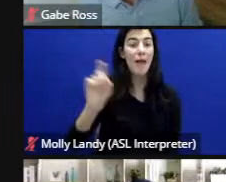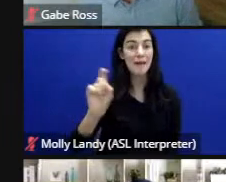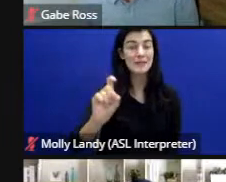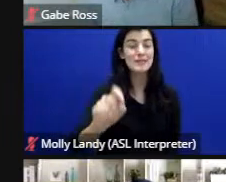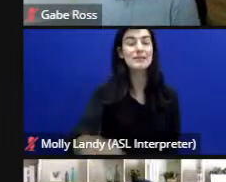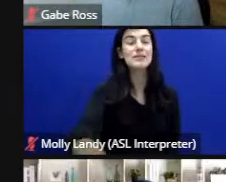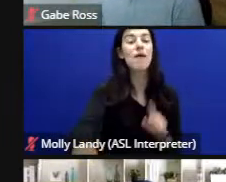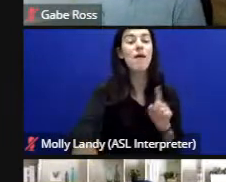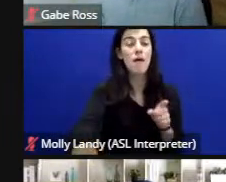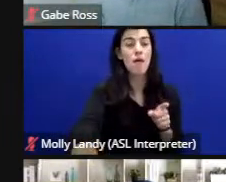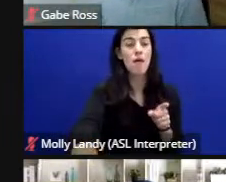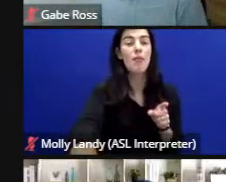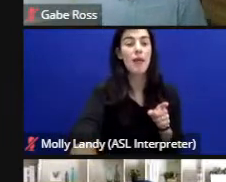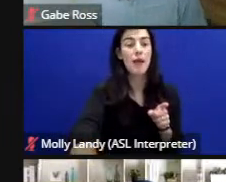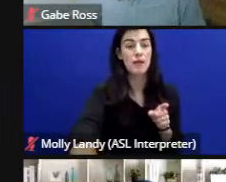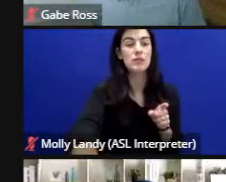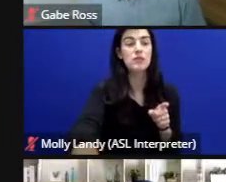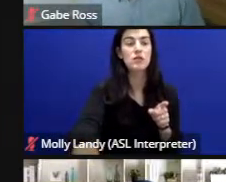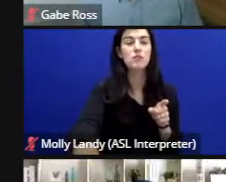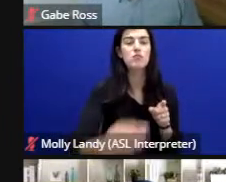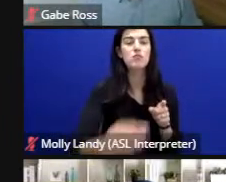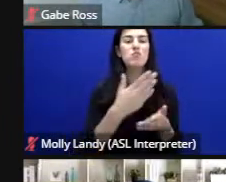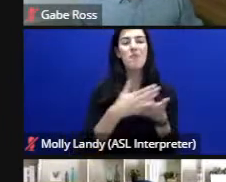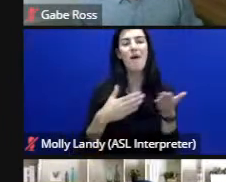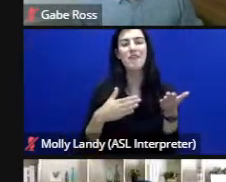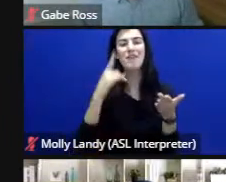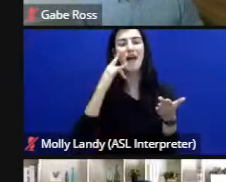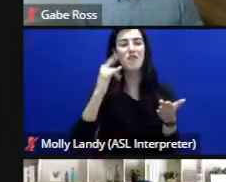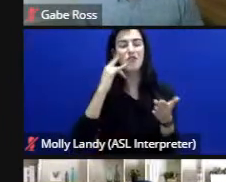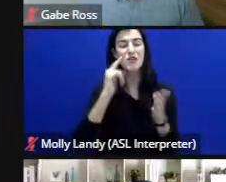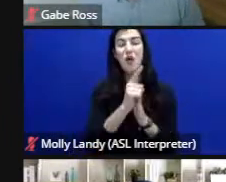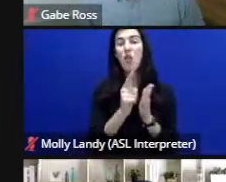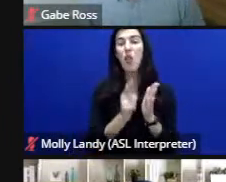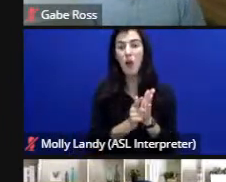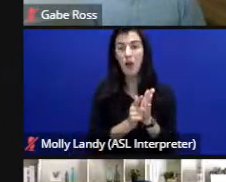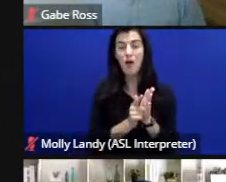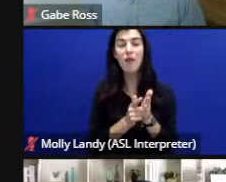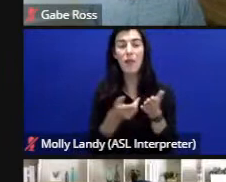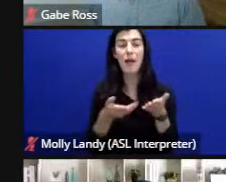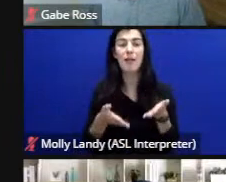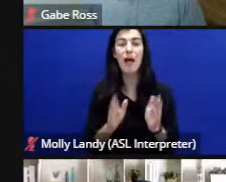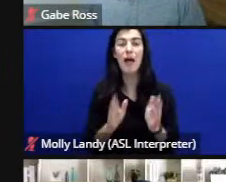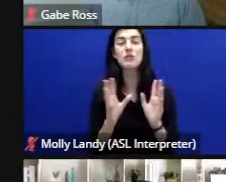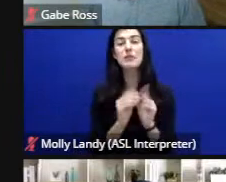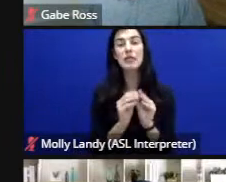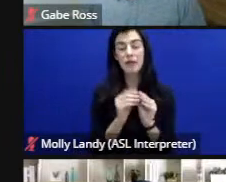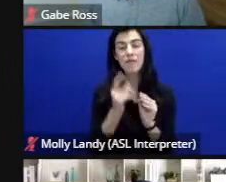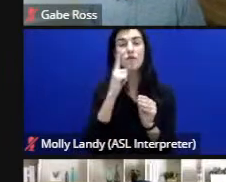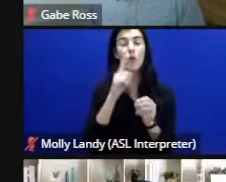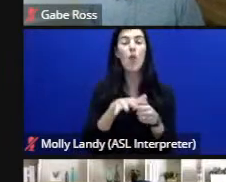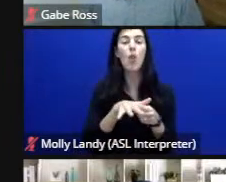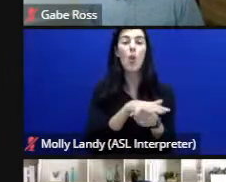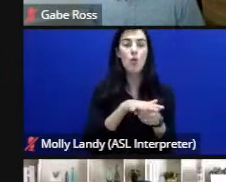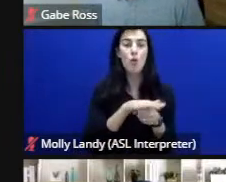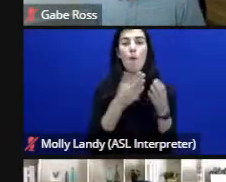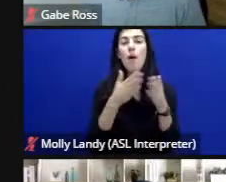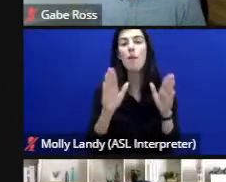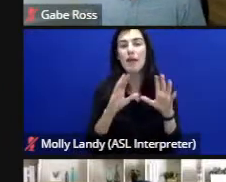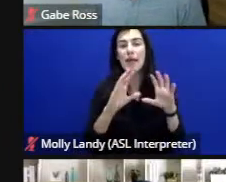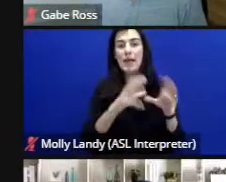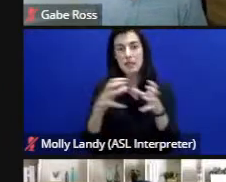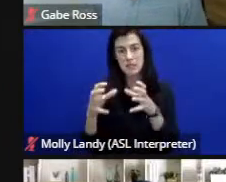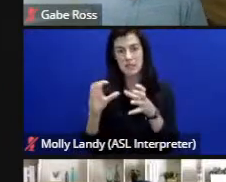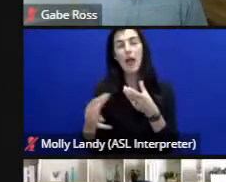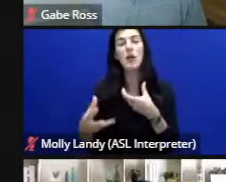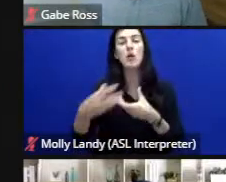California law that governs the public meeting of local public entities, including community college districts in